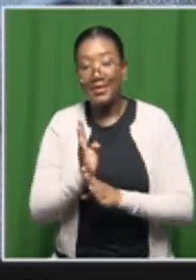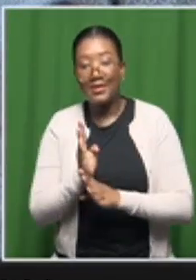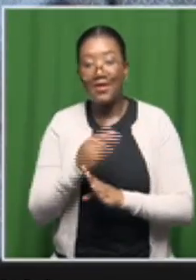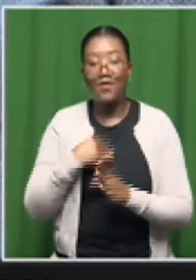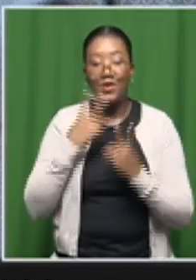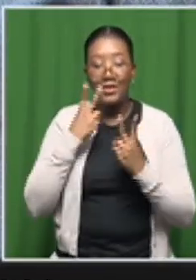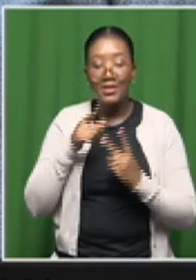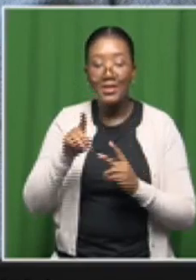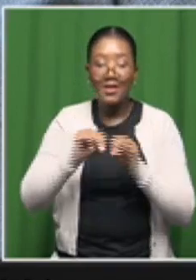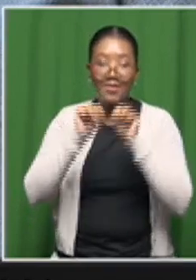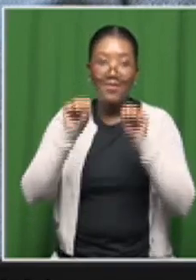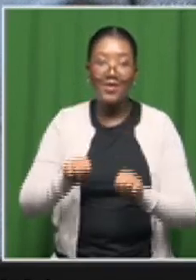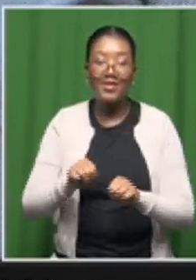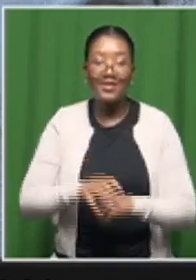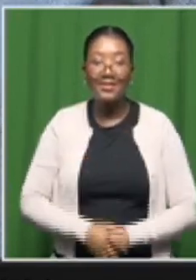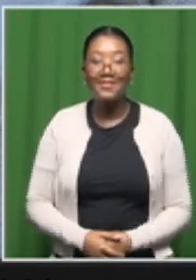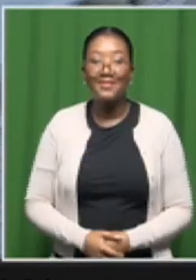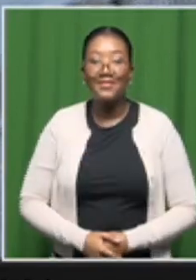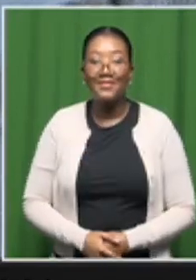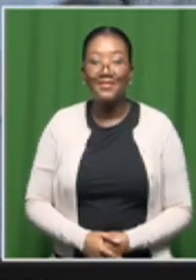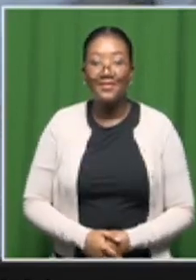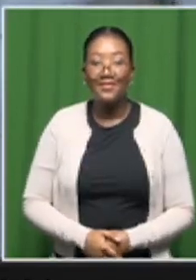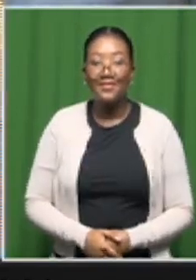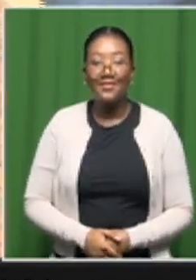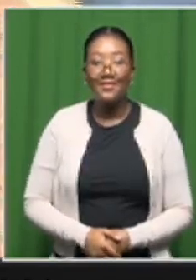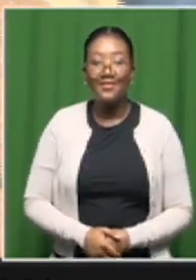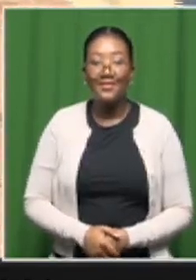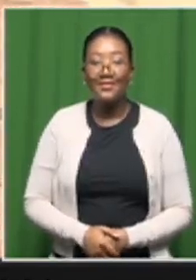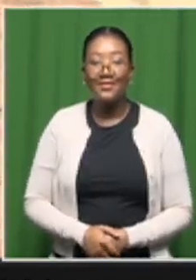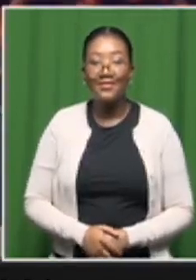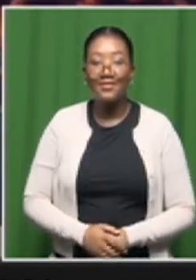Museum. Back to you in studio. Thank you. Thank you. Thank you. Thank you very much.